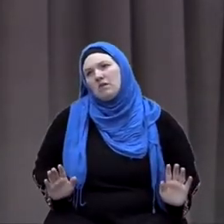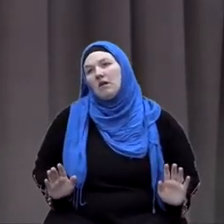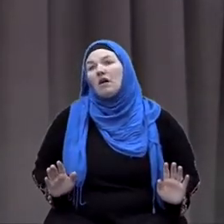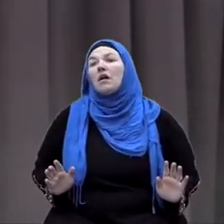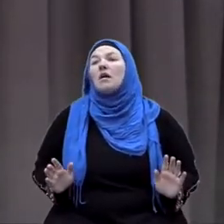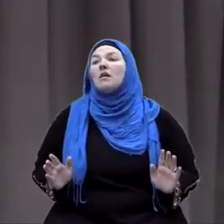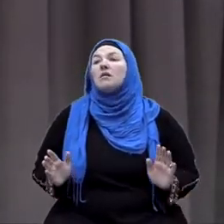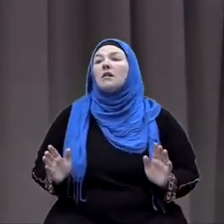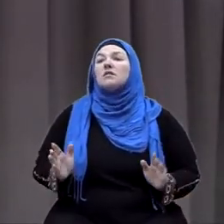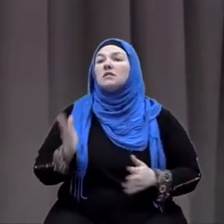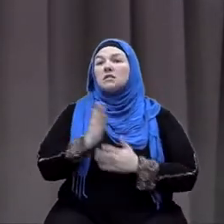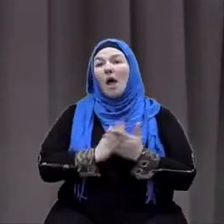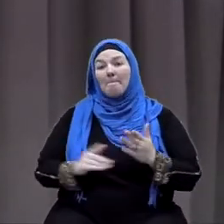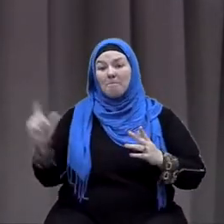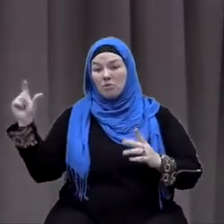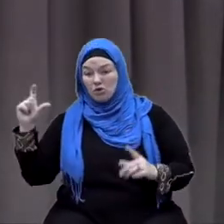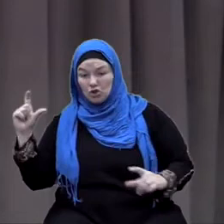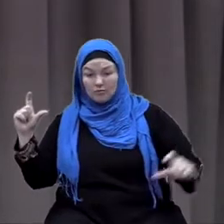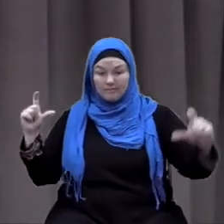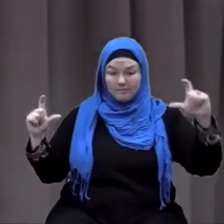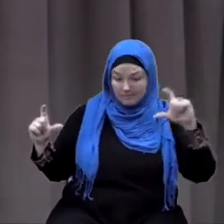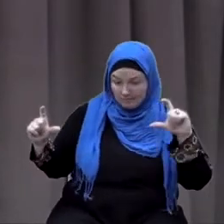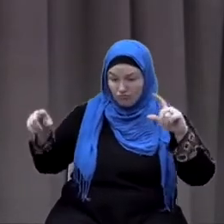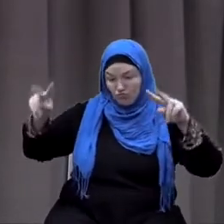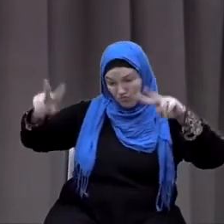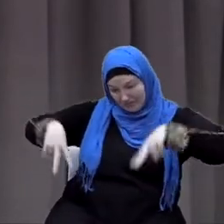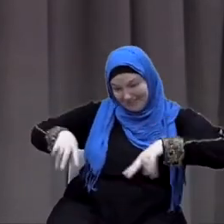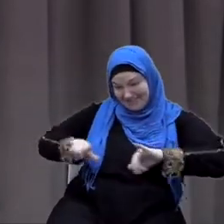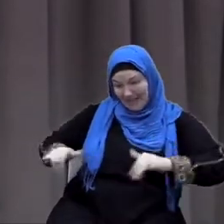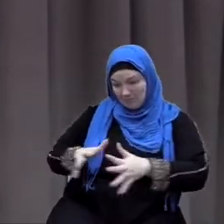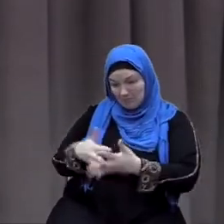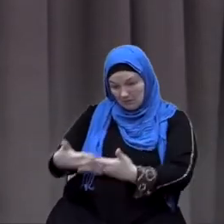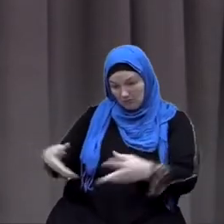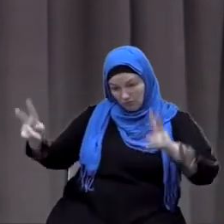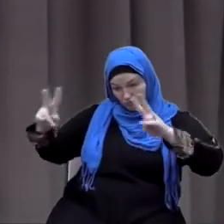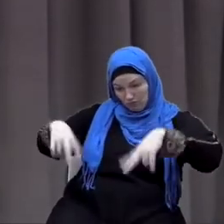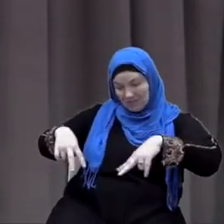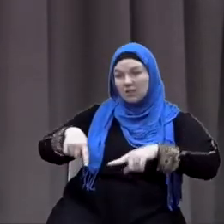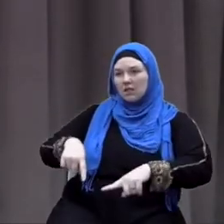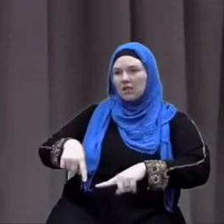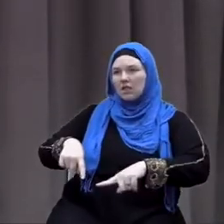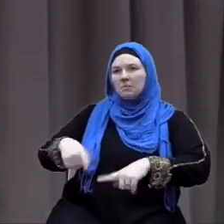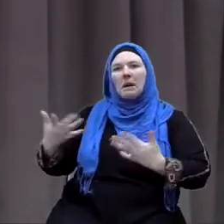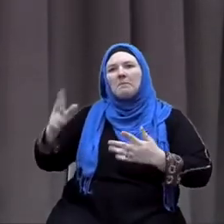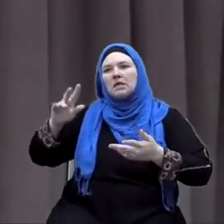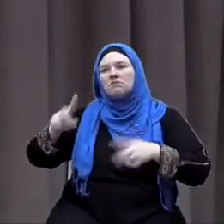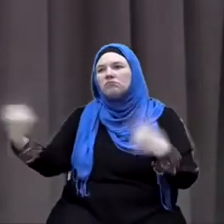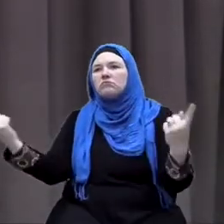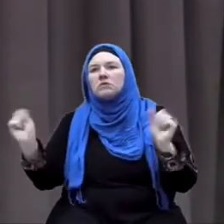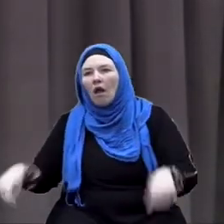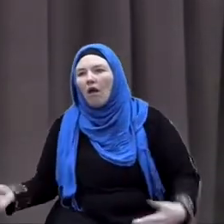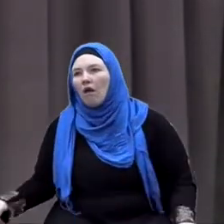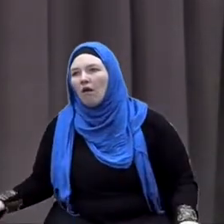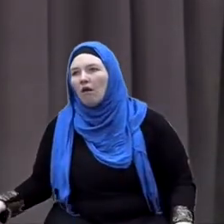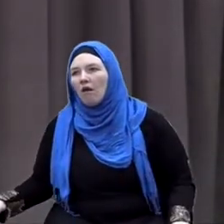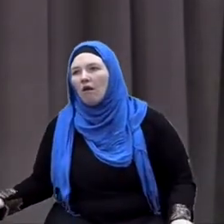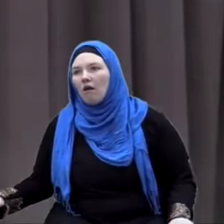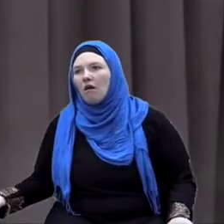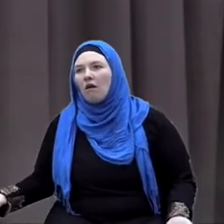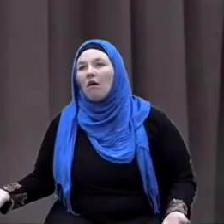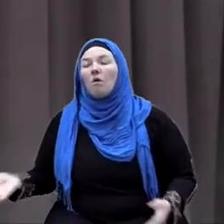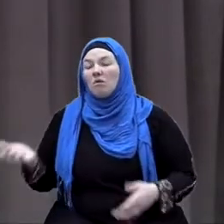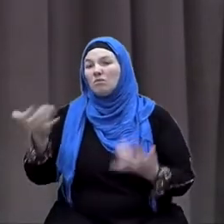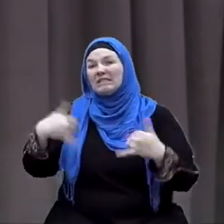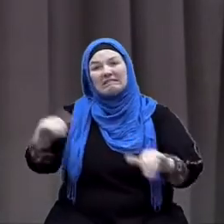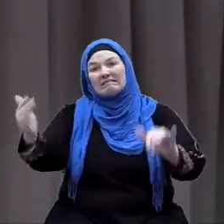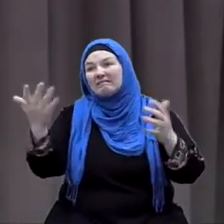know what Allah is saying, whether it is his right or not. That's why we have atheists, we have agnostics, we have people who worship